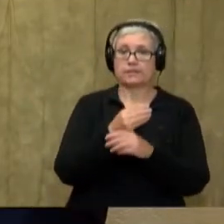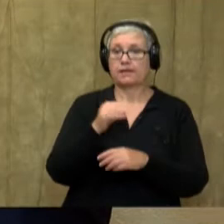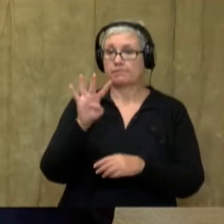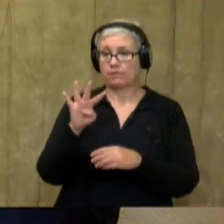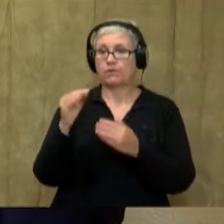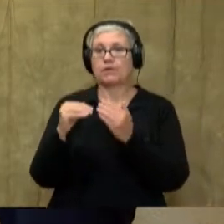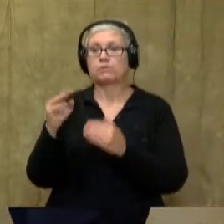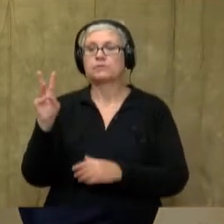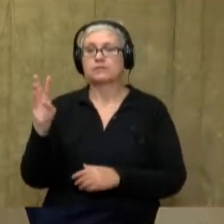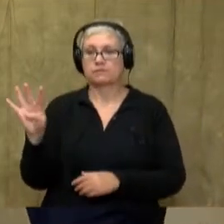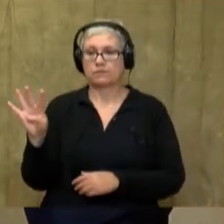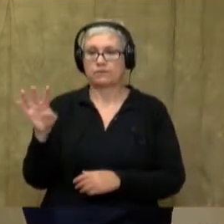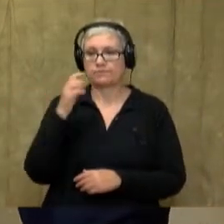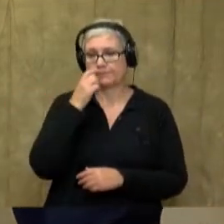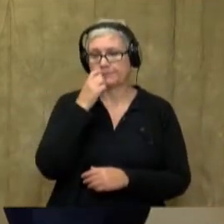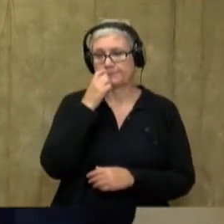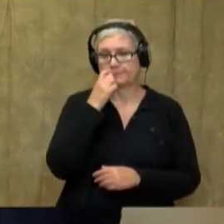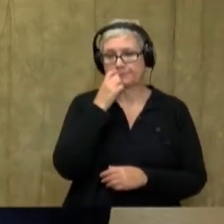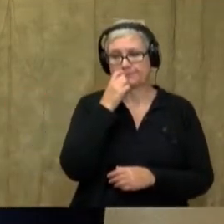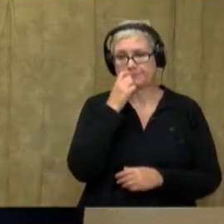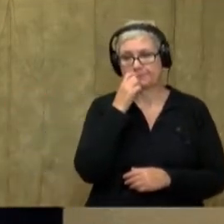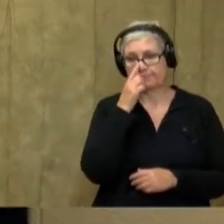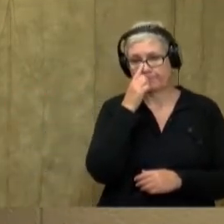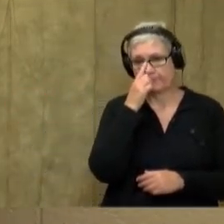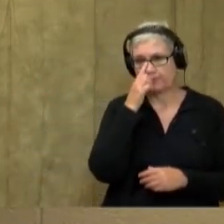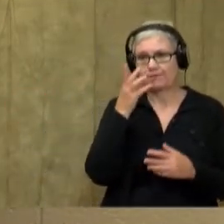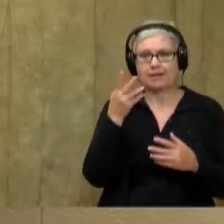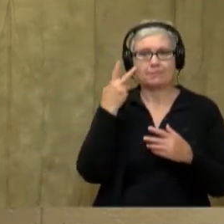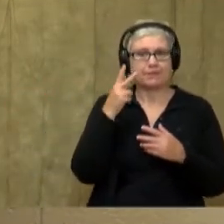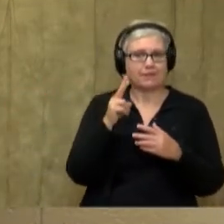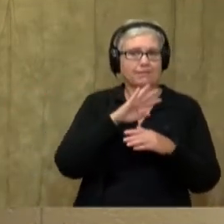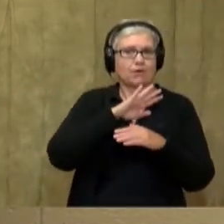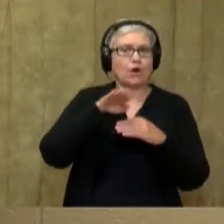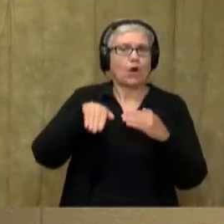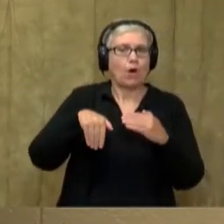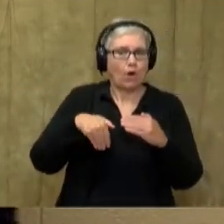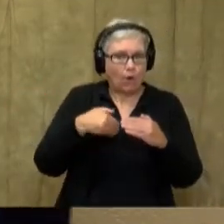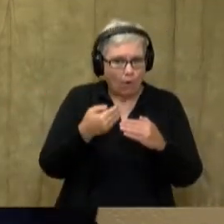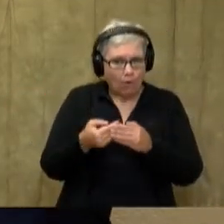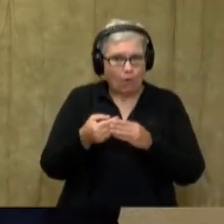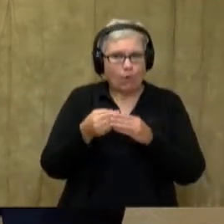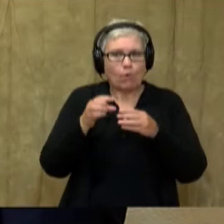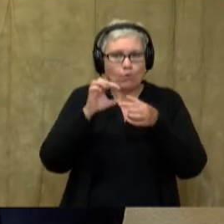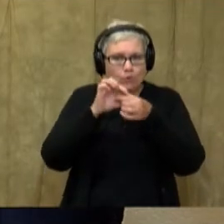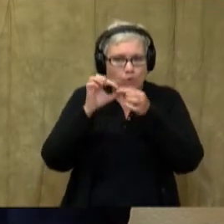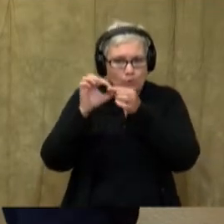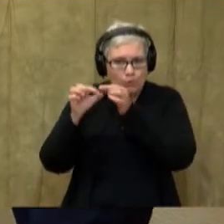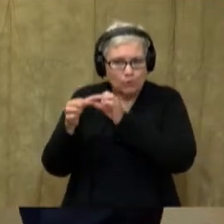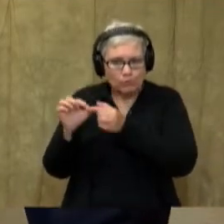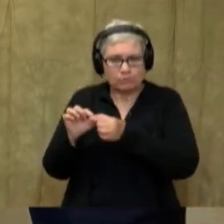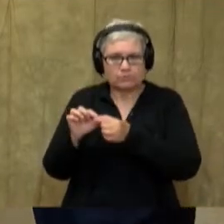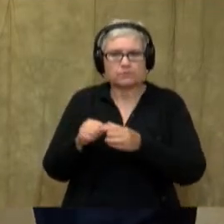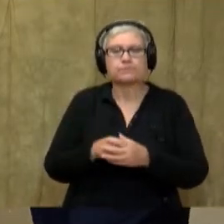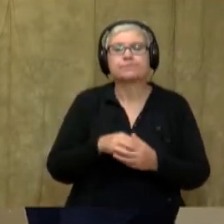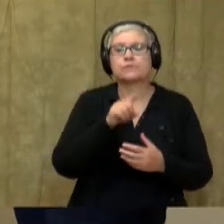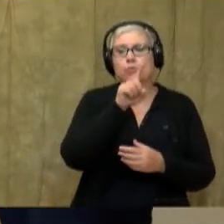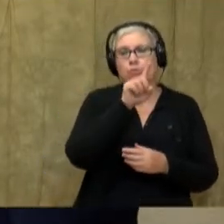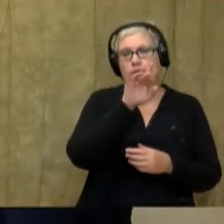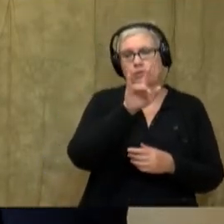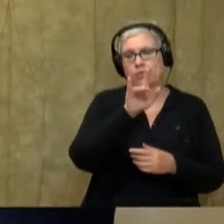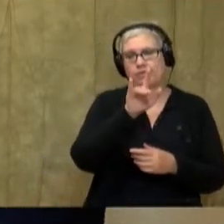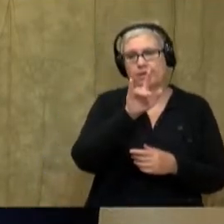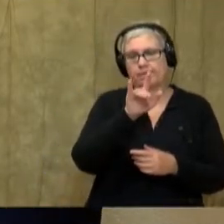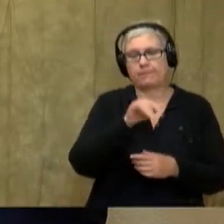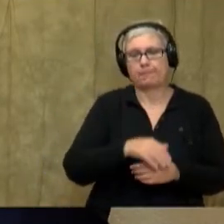give me 64. So if I'm looking for the total number of cubes in a 5 by 5 by 5 cube, what we see is we have